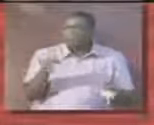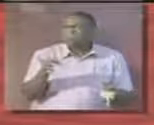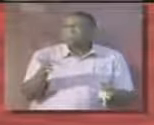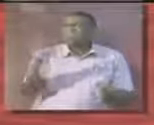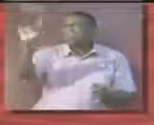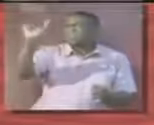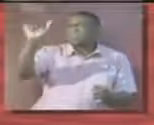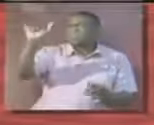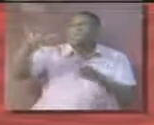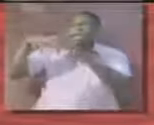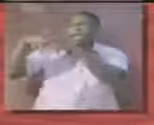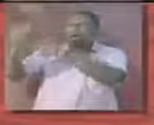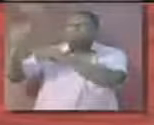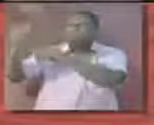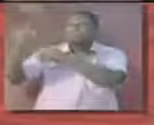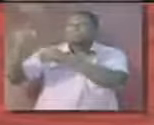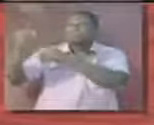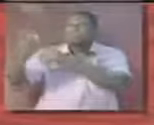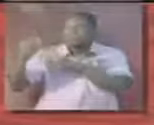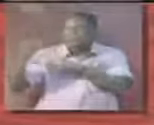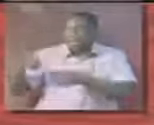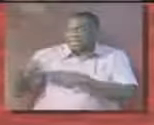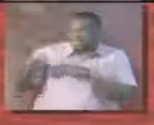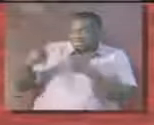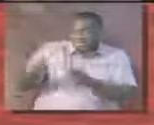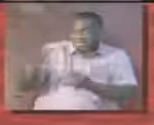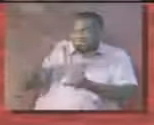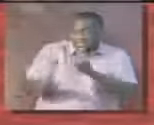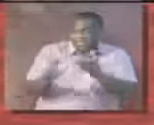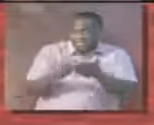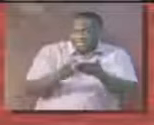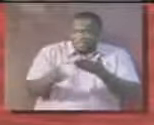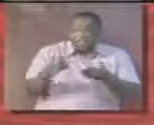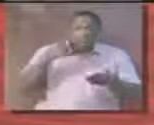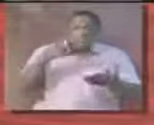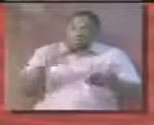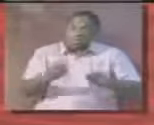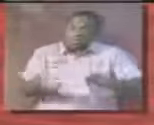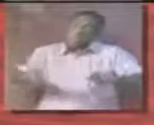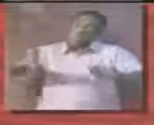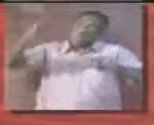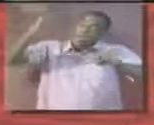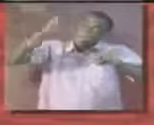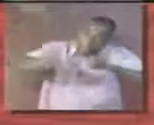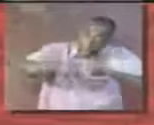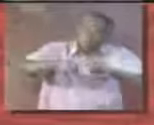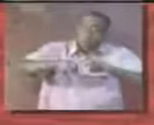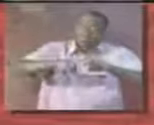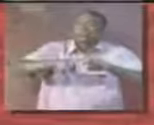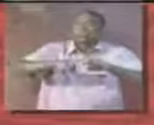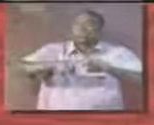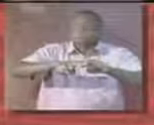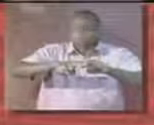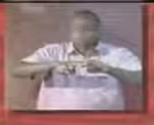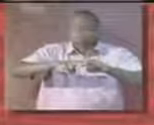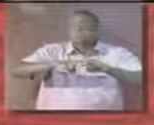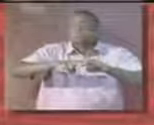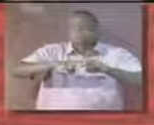in the last week, the percentage and the overall occupancy of the hospital system